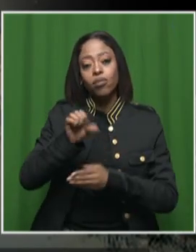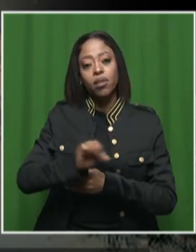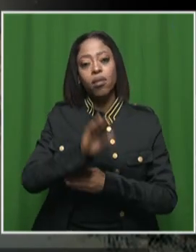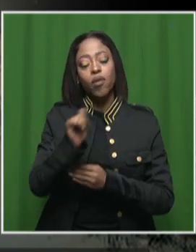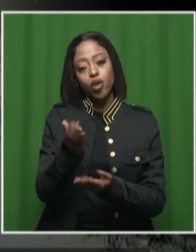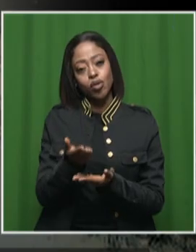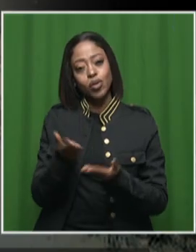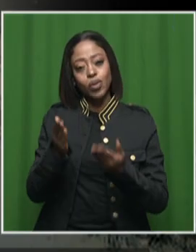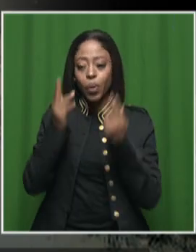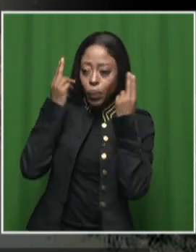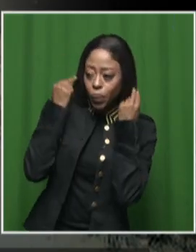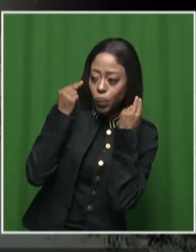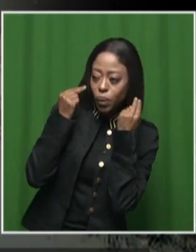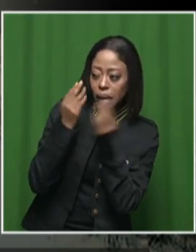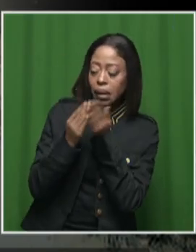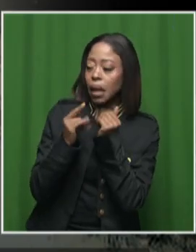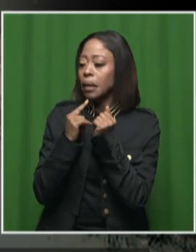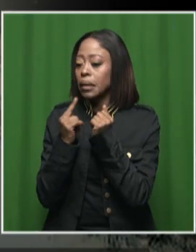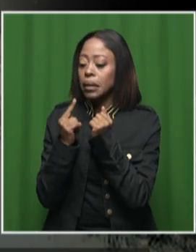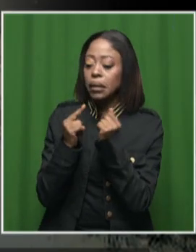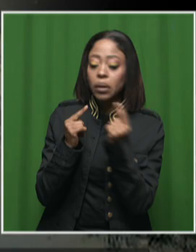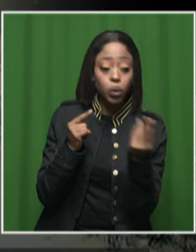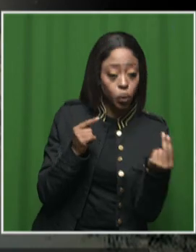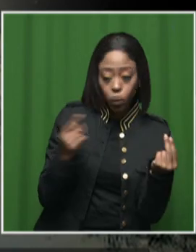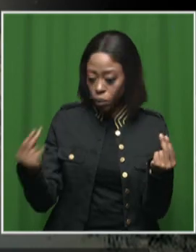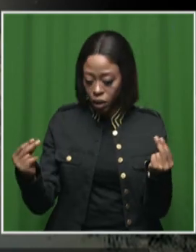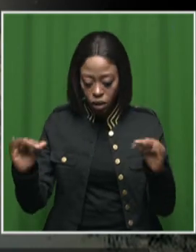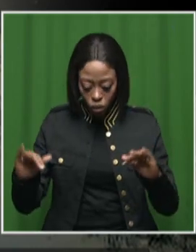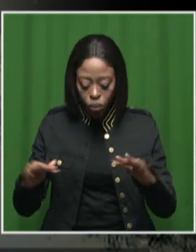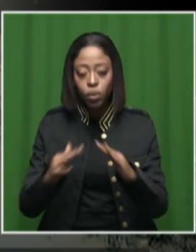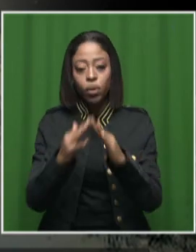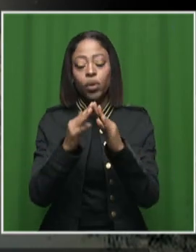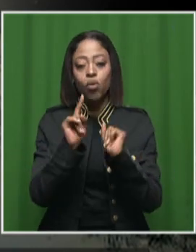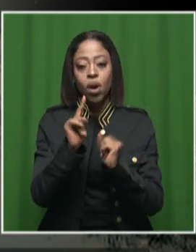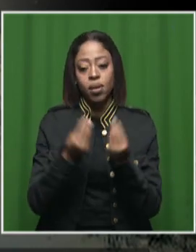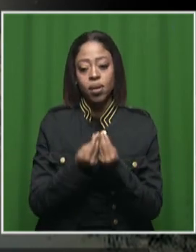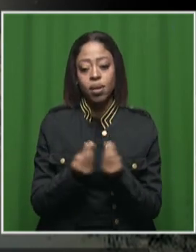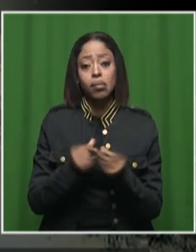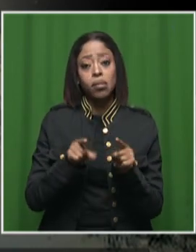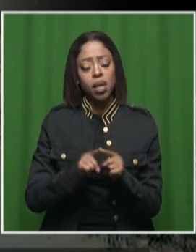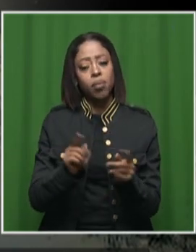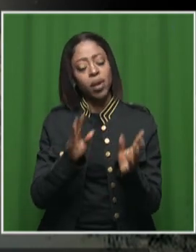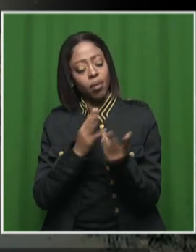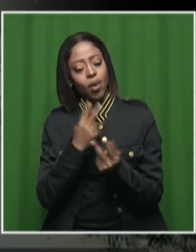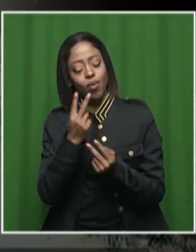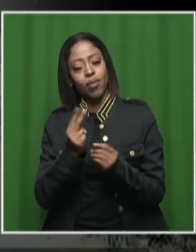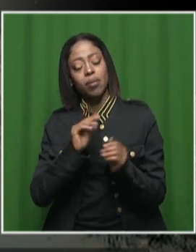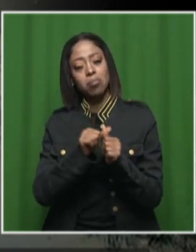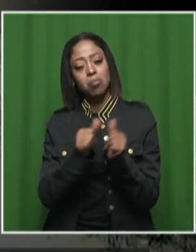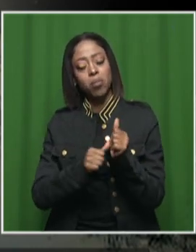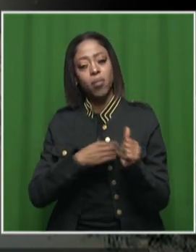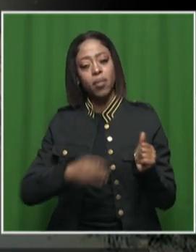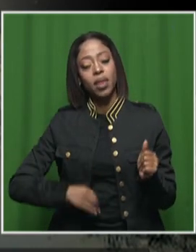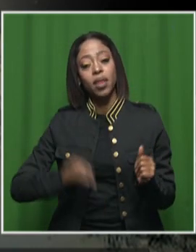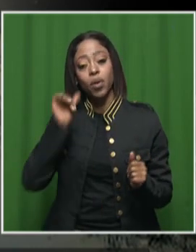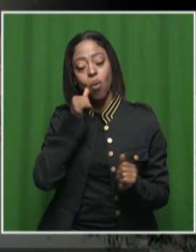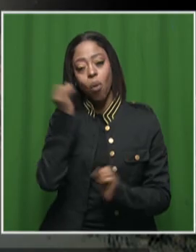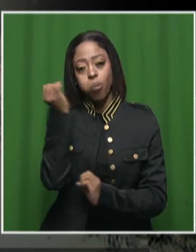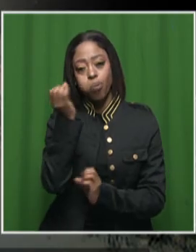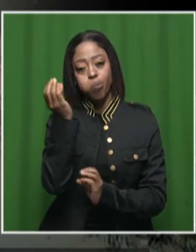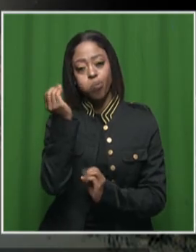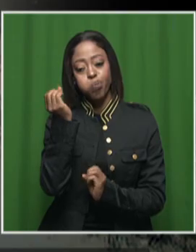of compromise and of meeting each other halfway. And I look forward to the Deputy President's speech tomorrow when he will